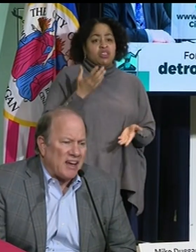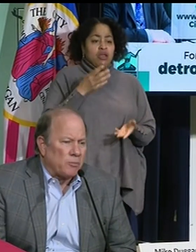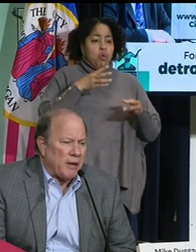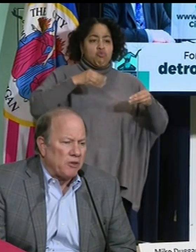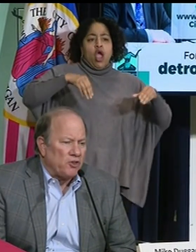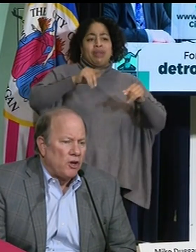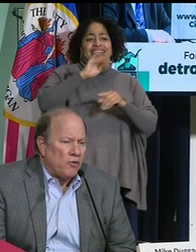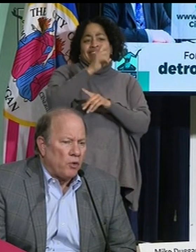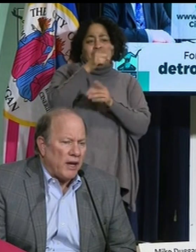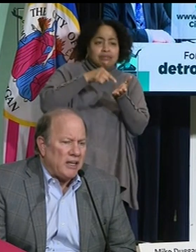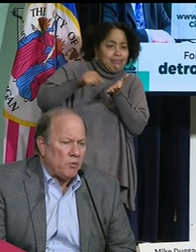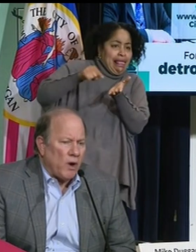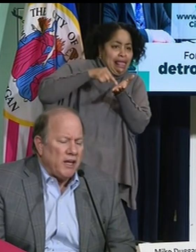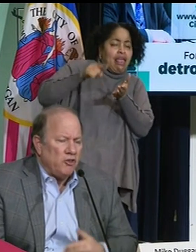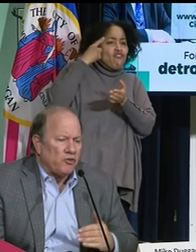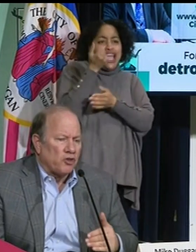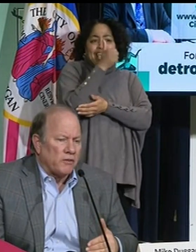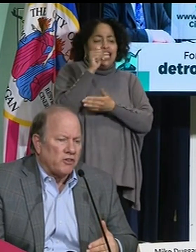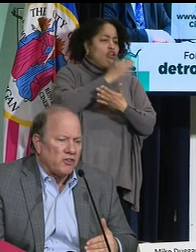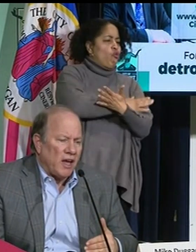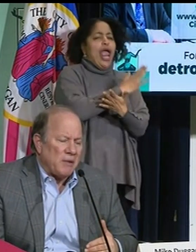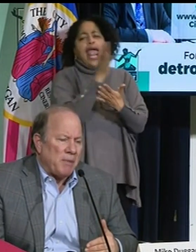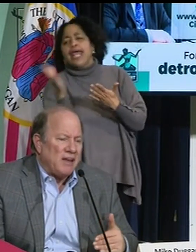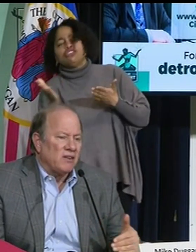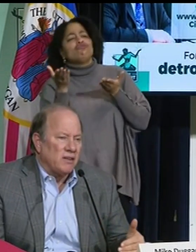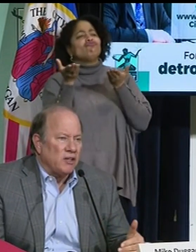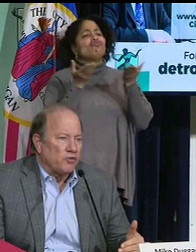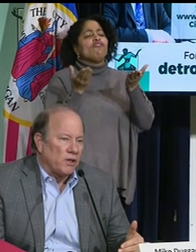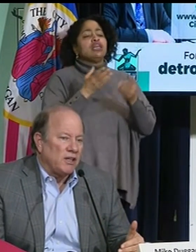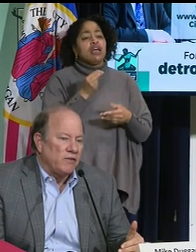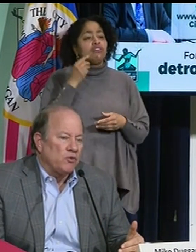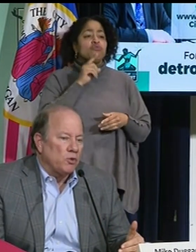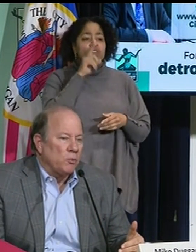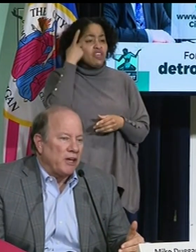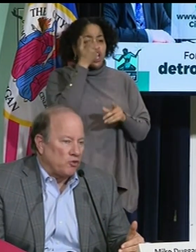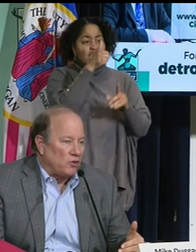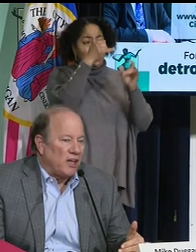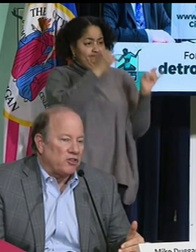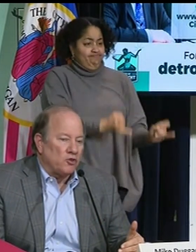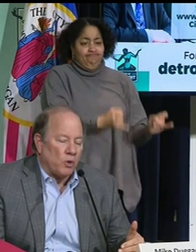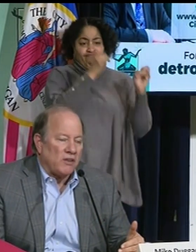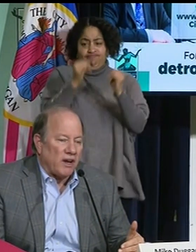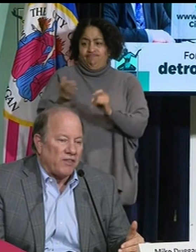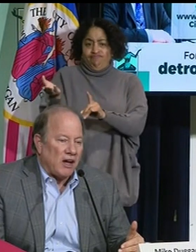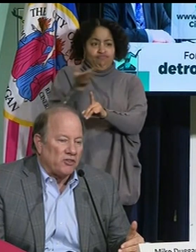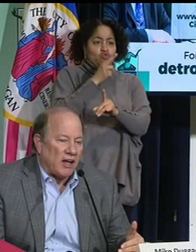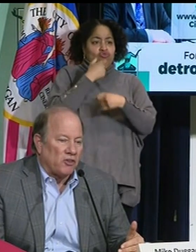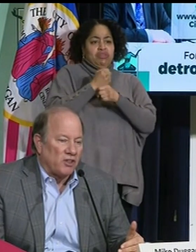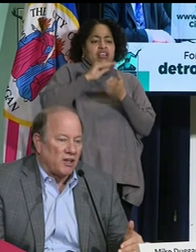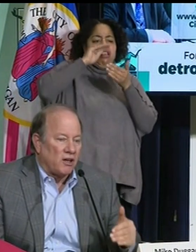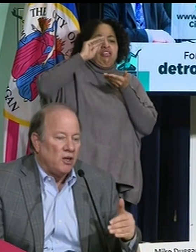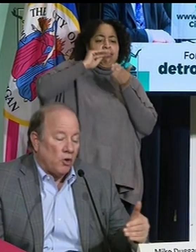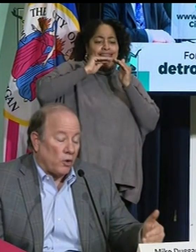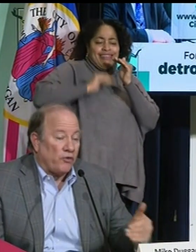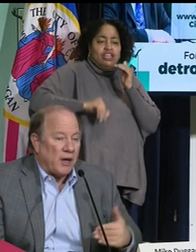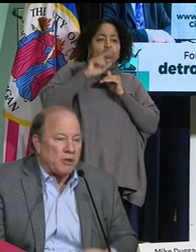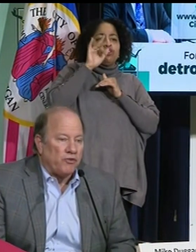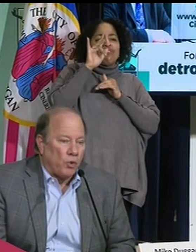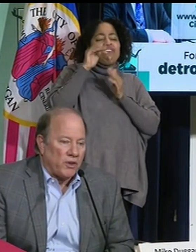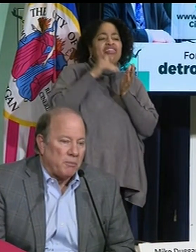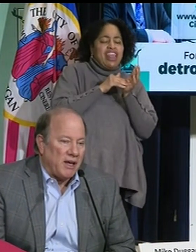property tax payments, for any range of services, and it basically is for an individual who makes less than $25,000 a year